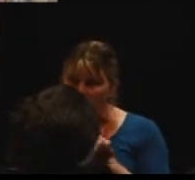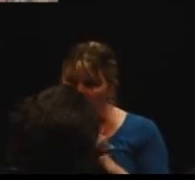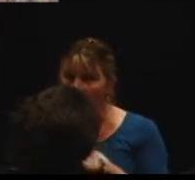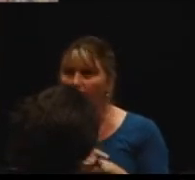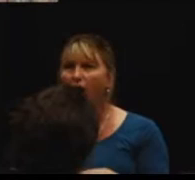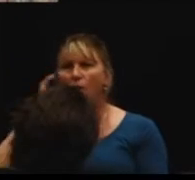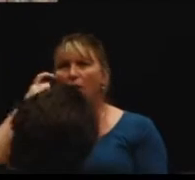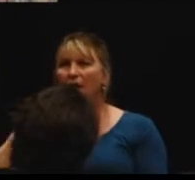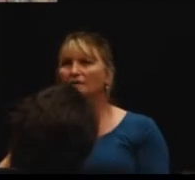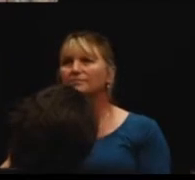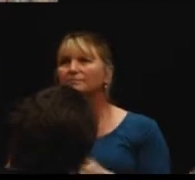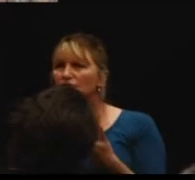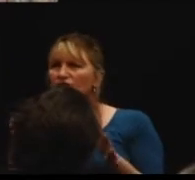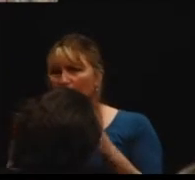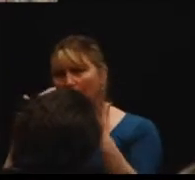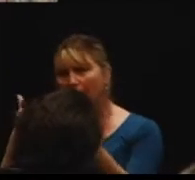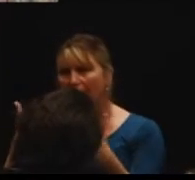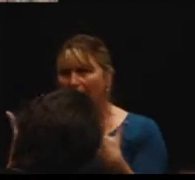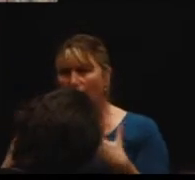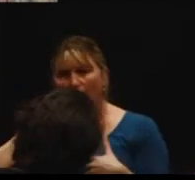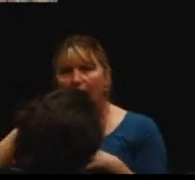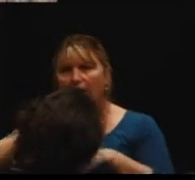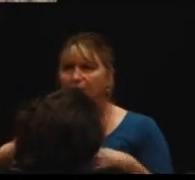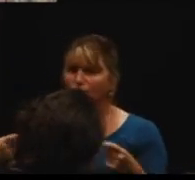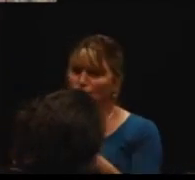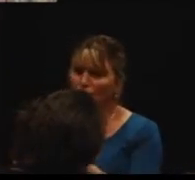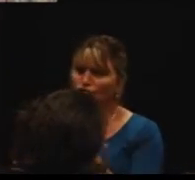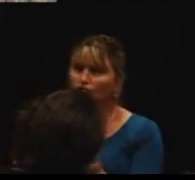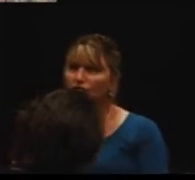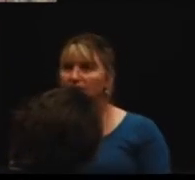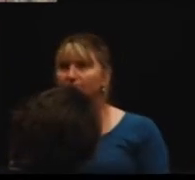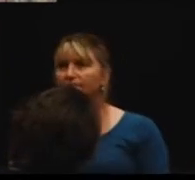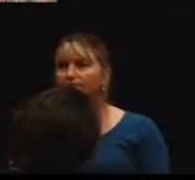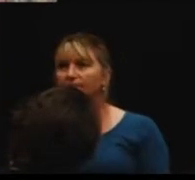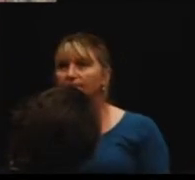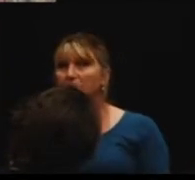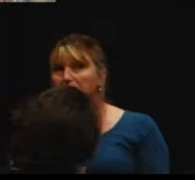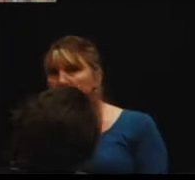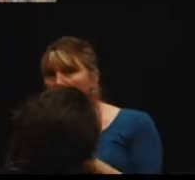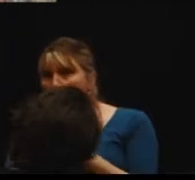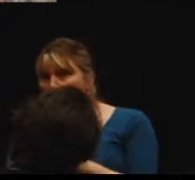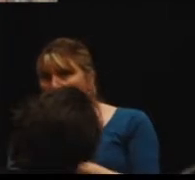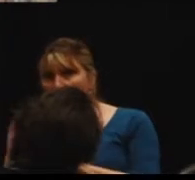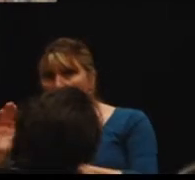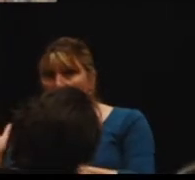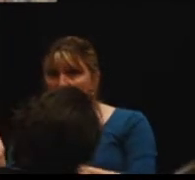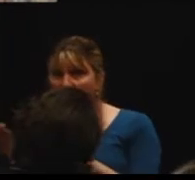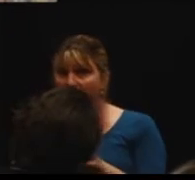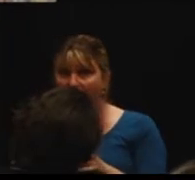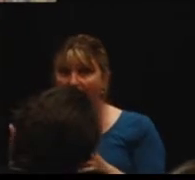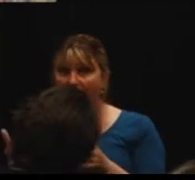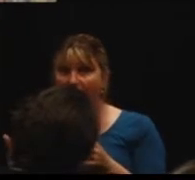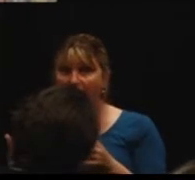small people and how they will make the transition. The opportunities that I think the web delivers business is